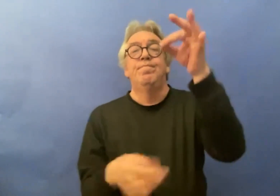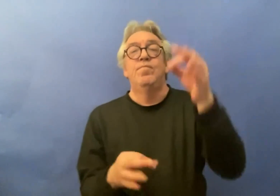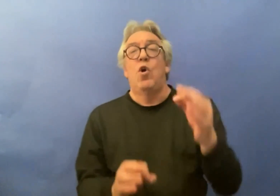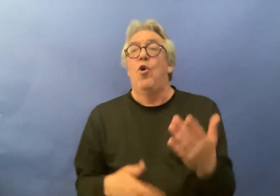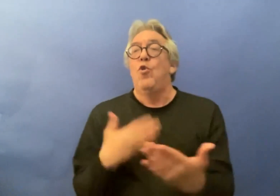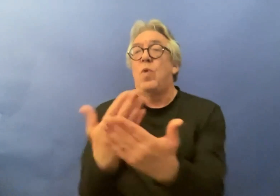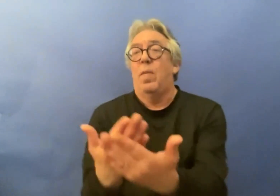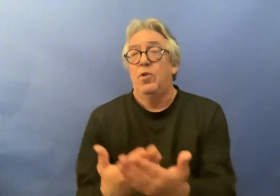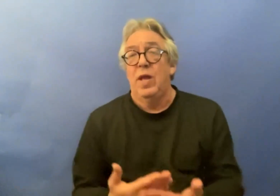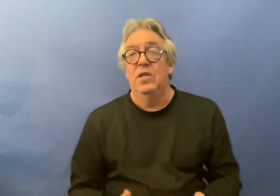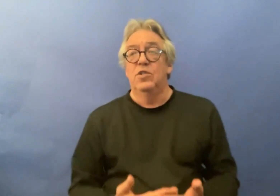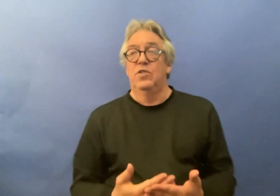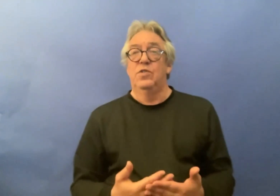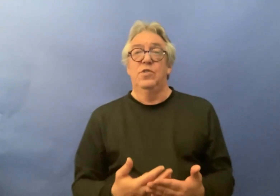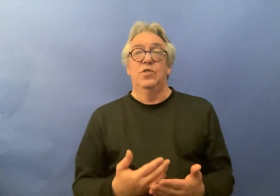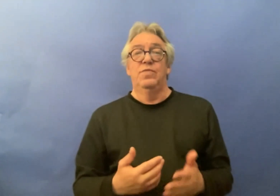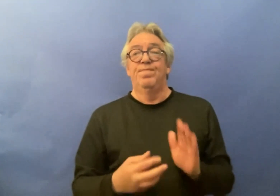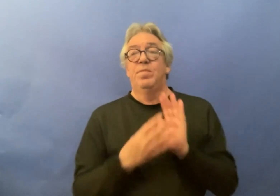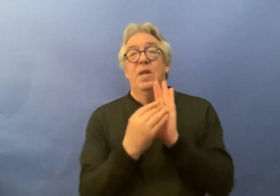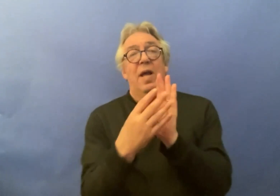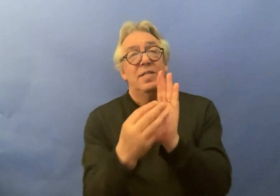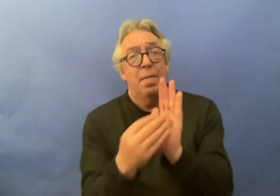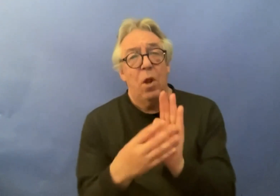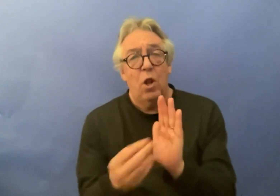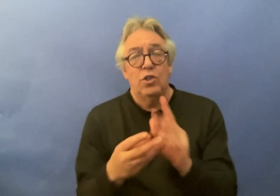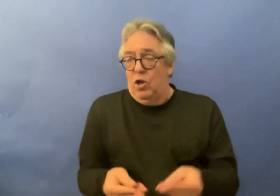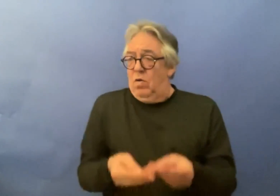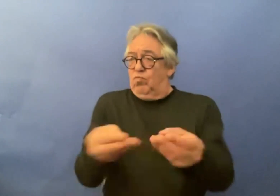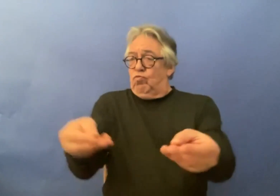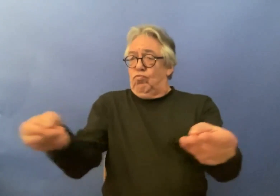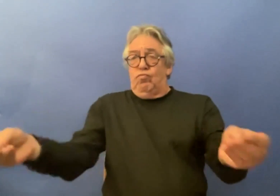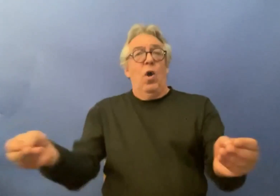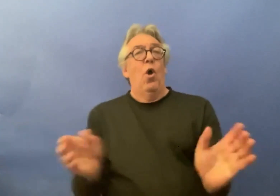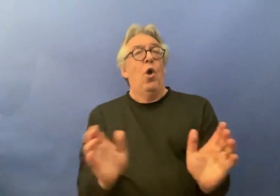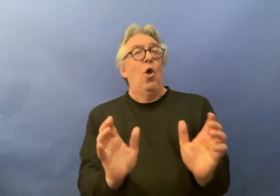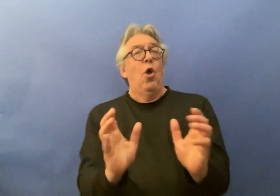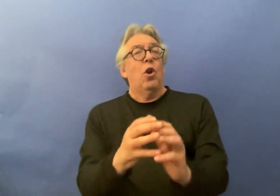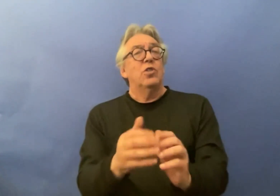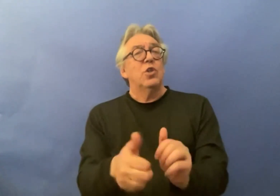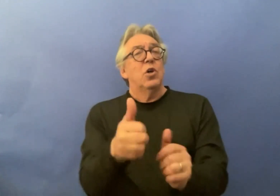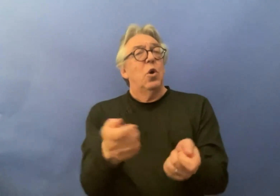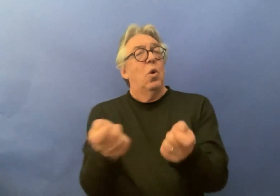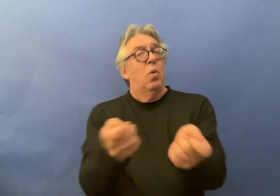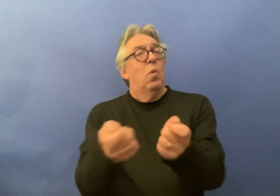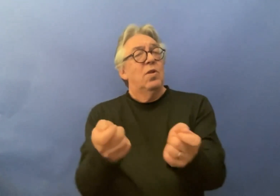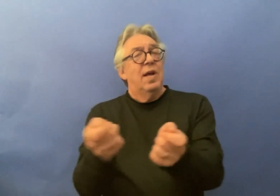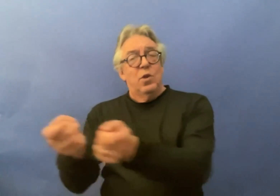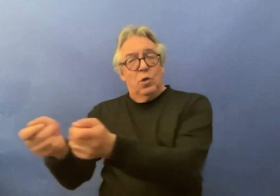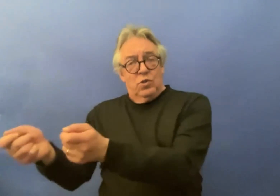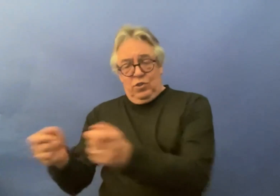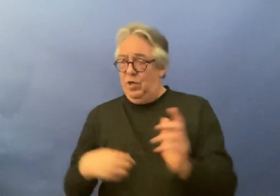examples to share with our cluster coordinators to make sure that they look